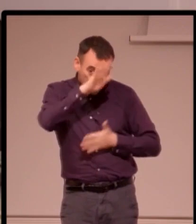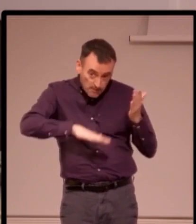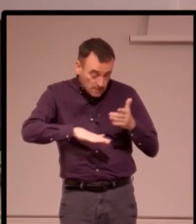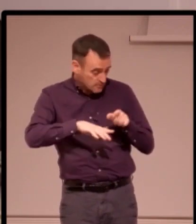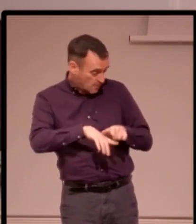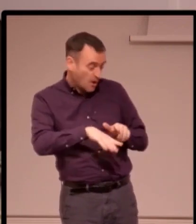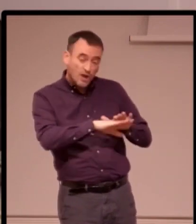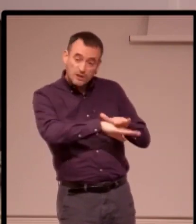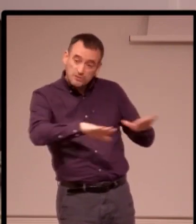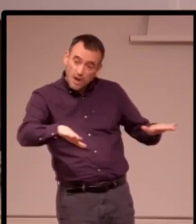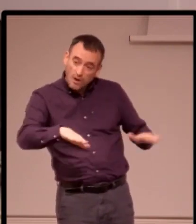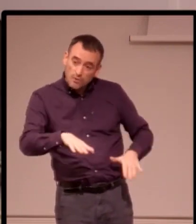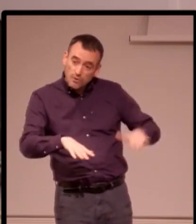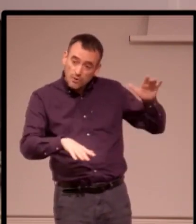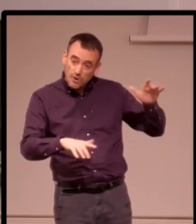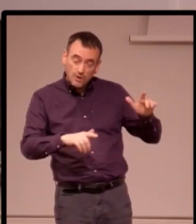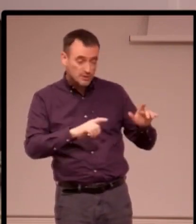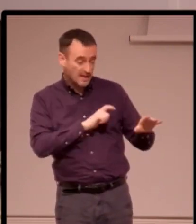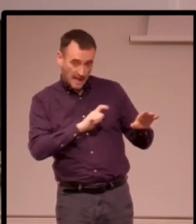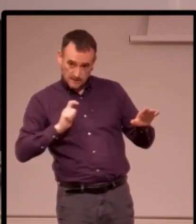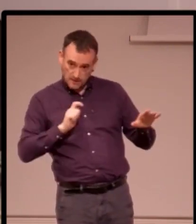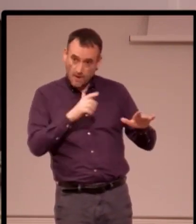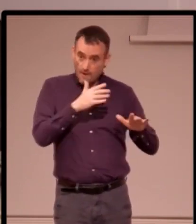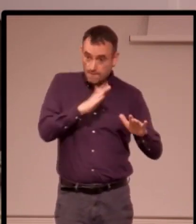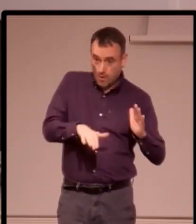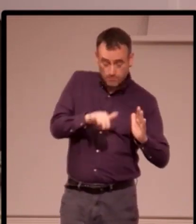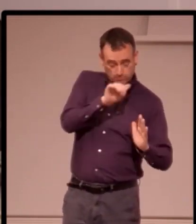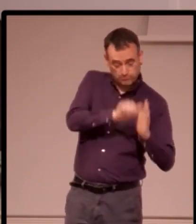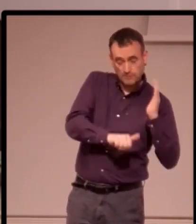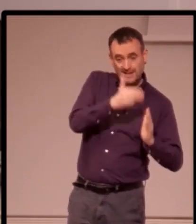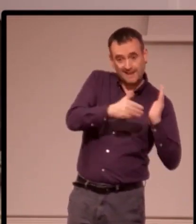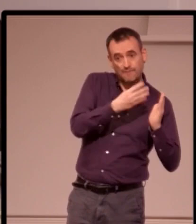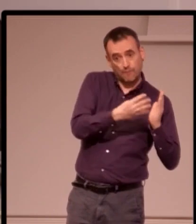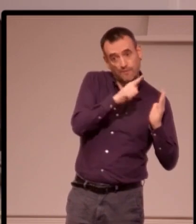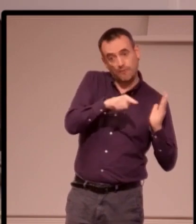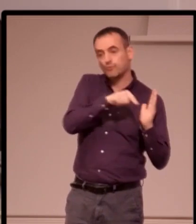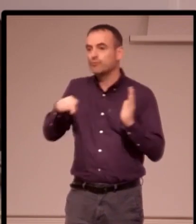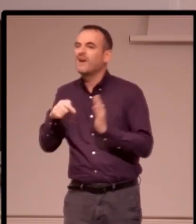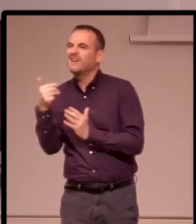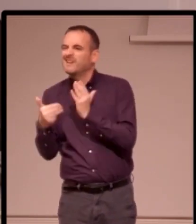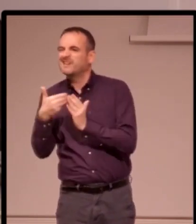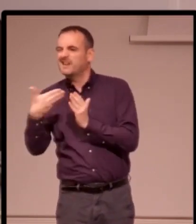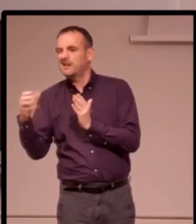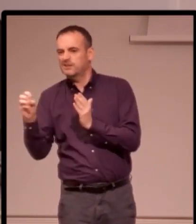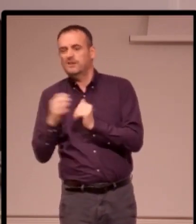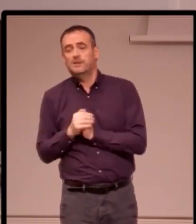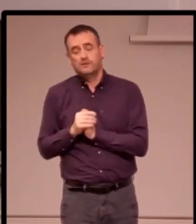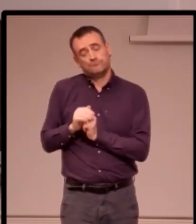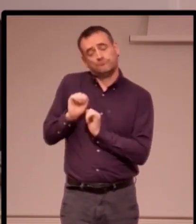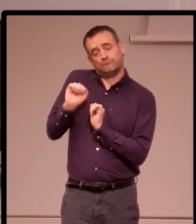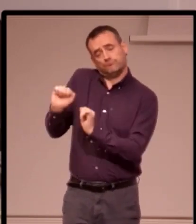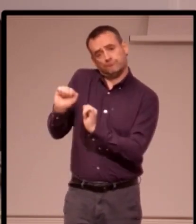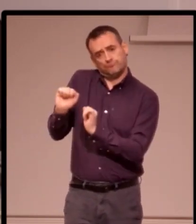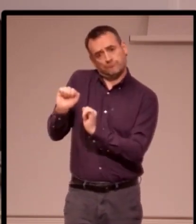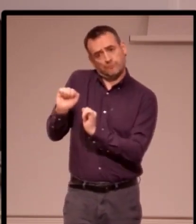cancer in the period from 1945 up to about 1990. She's been carrying out